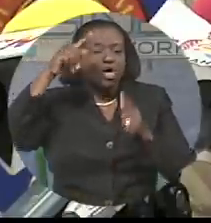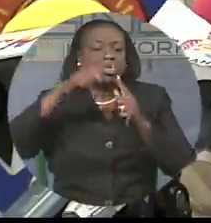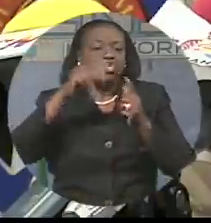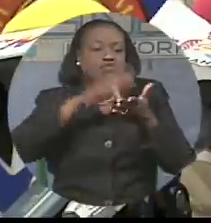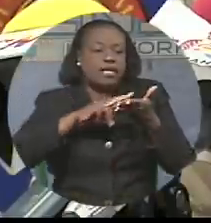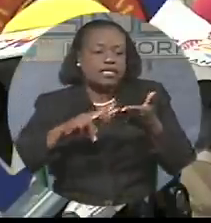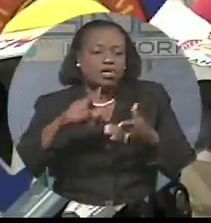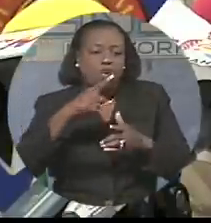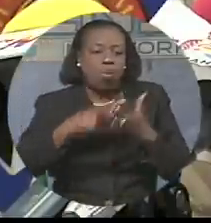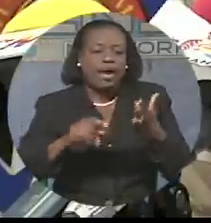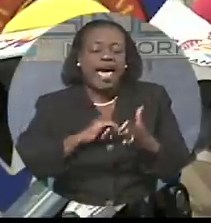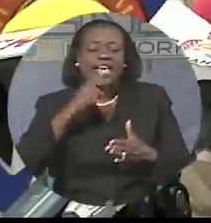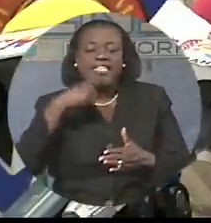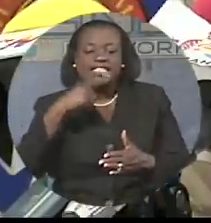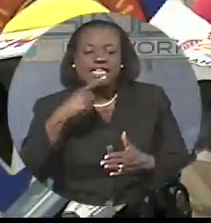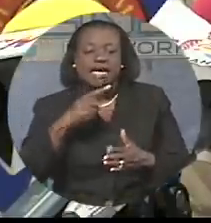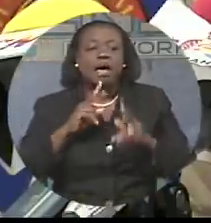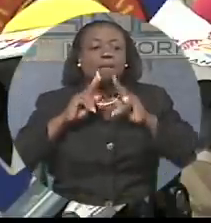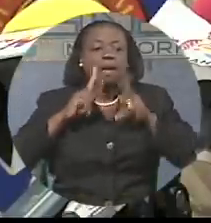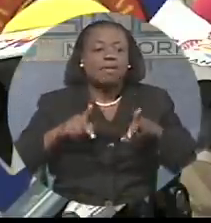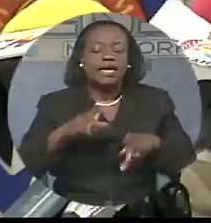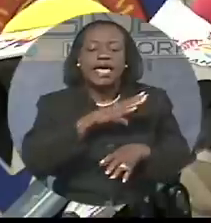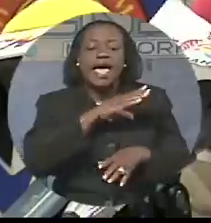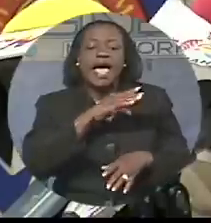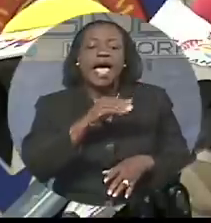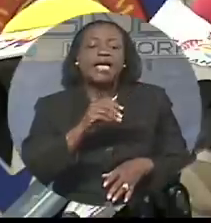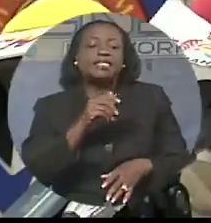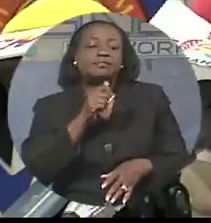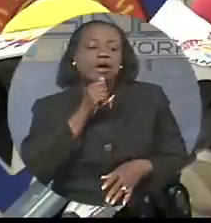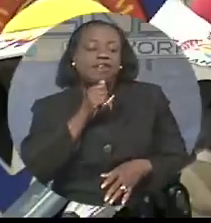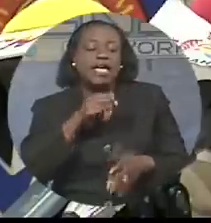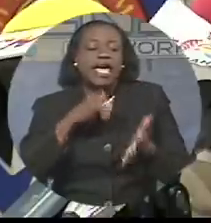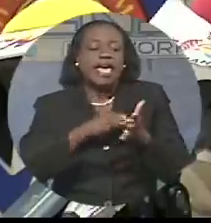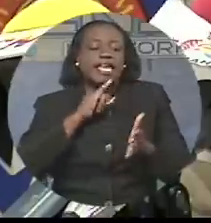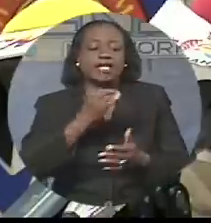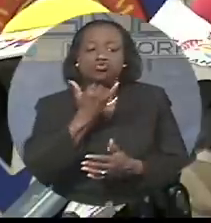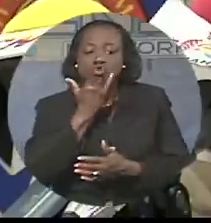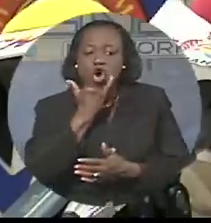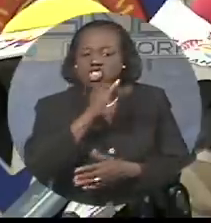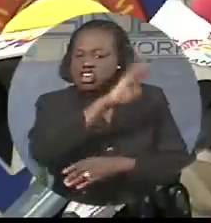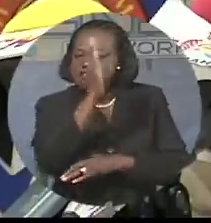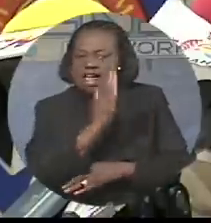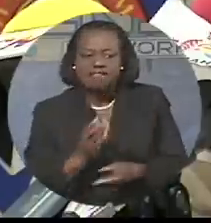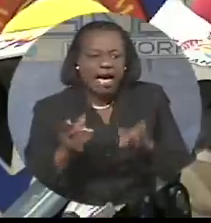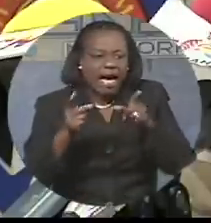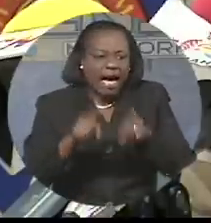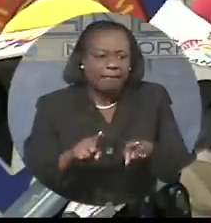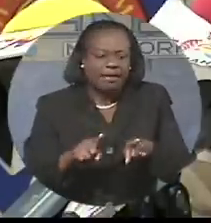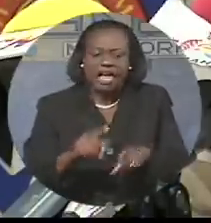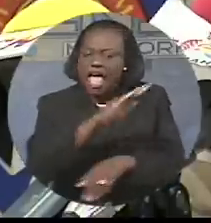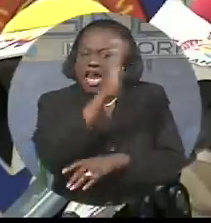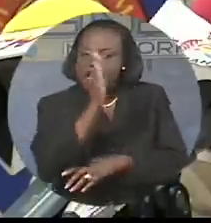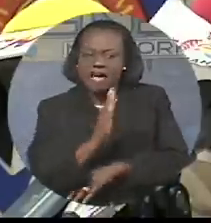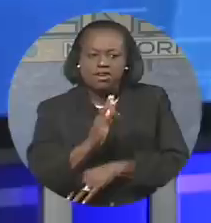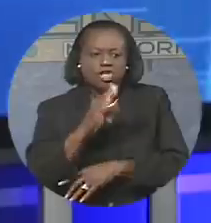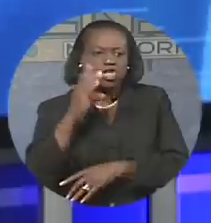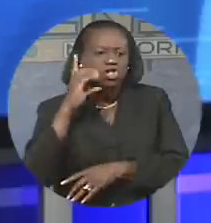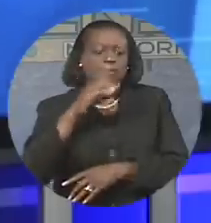said publicly, very firmly privately. It is wrong. It should never have happened. It should never have been said.